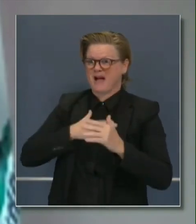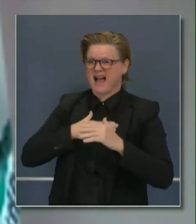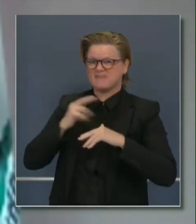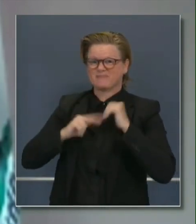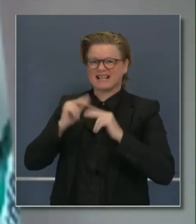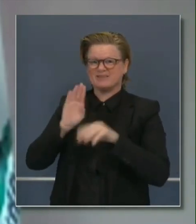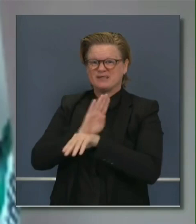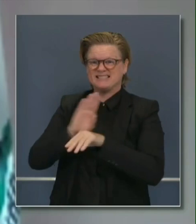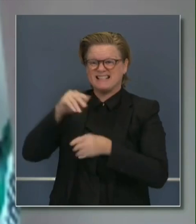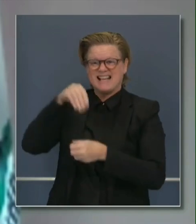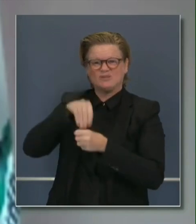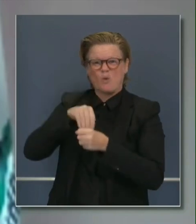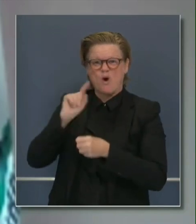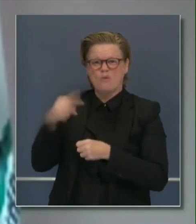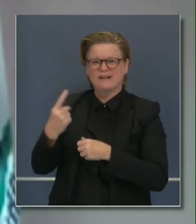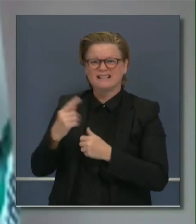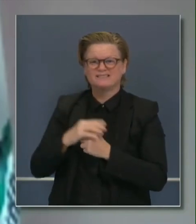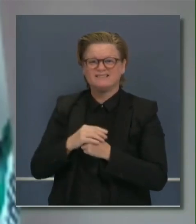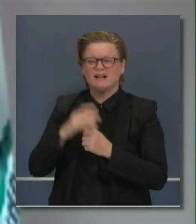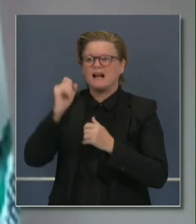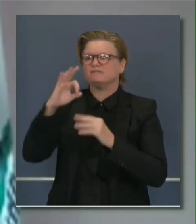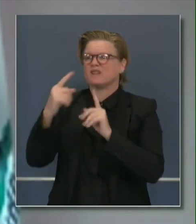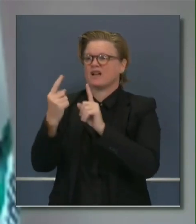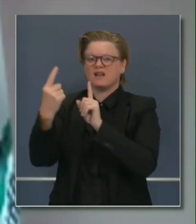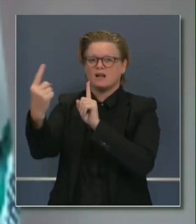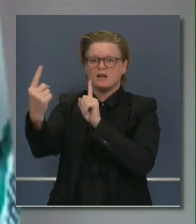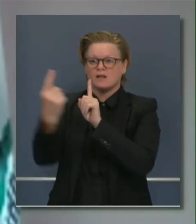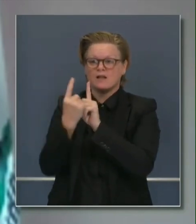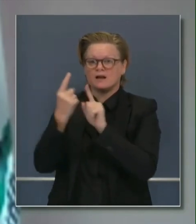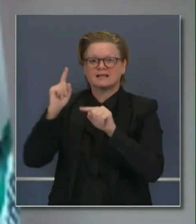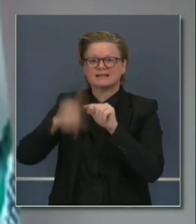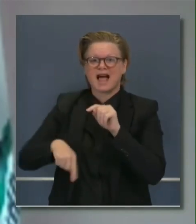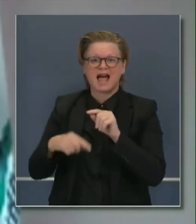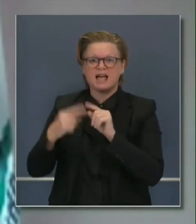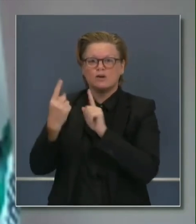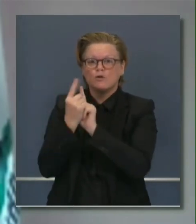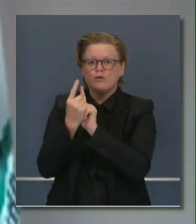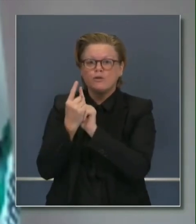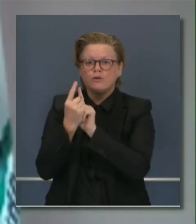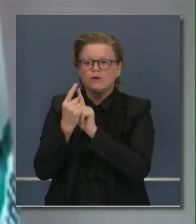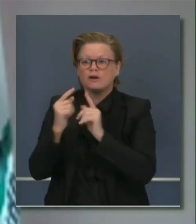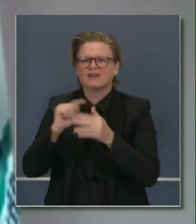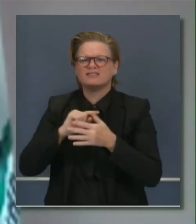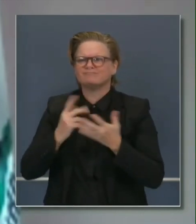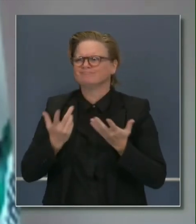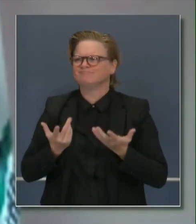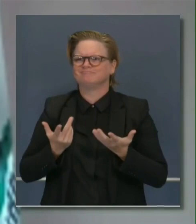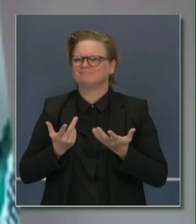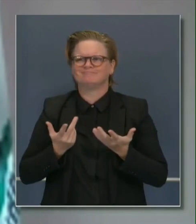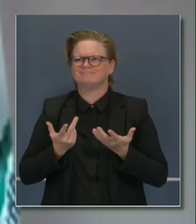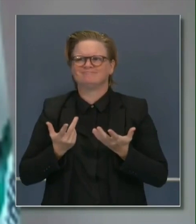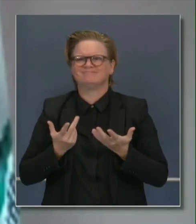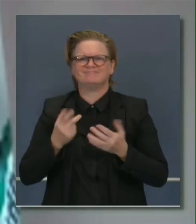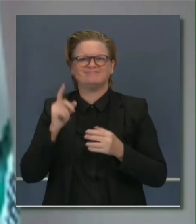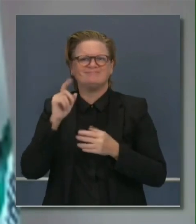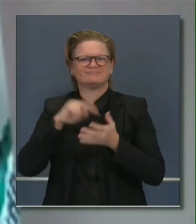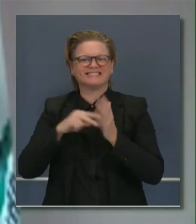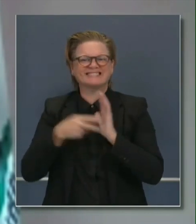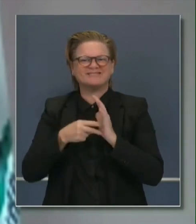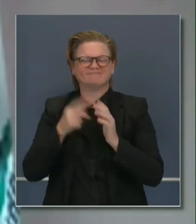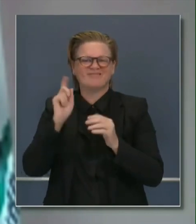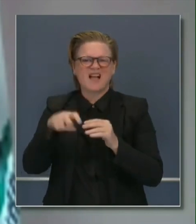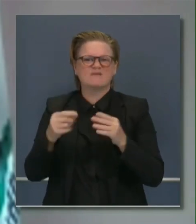is difficult to maintain, that each of those activities, which we've been talking about for months as